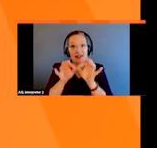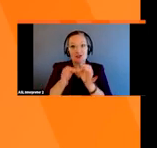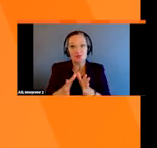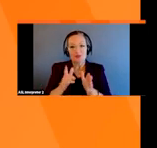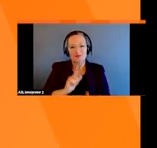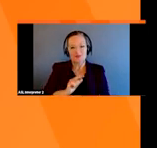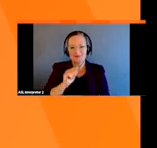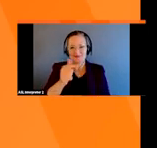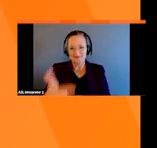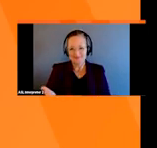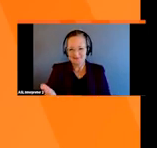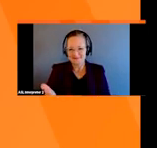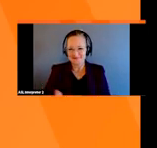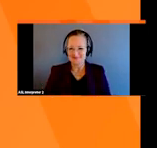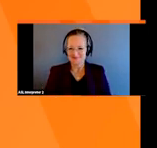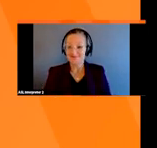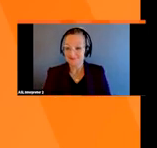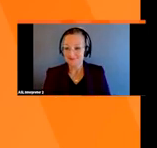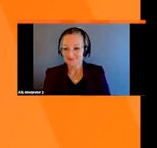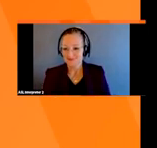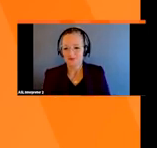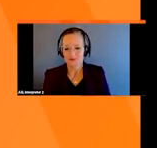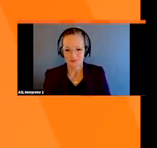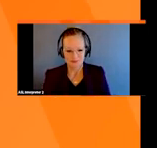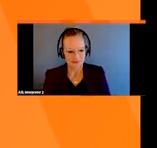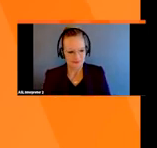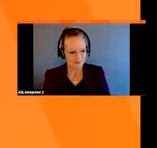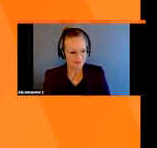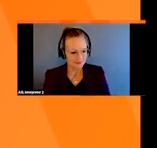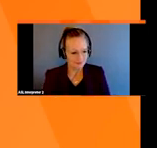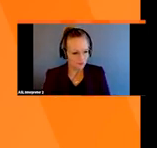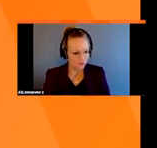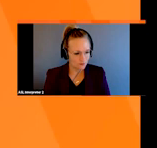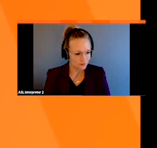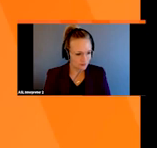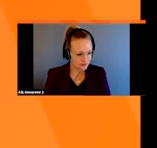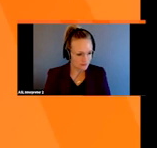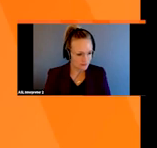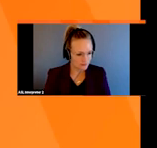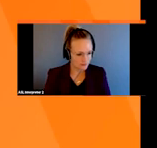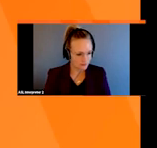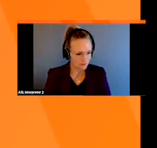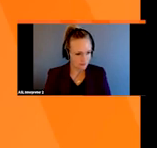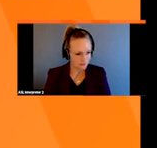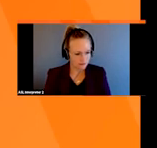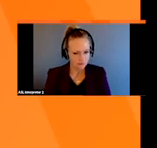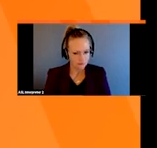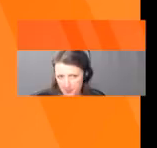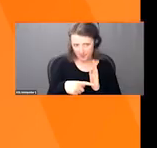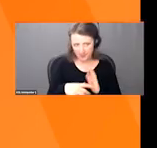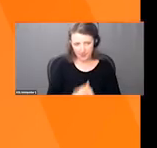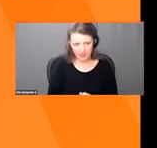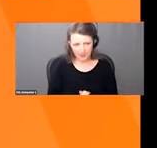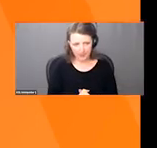Let's see if I can find a couple of newsletters here. Okay, cool. Share my screen again.